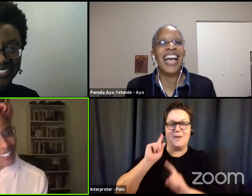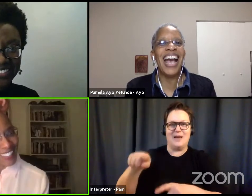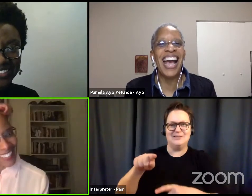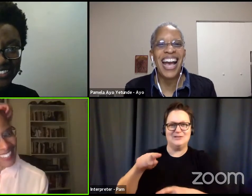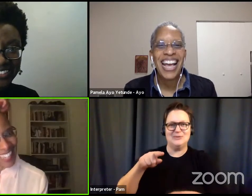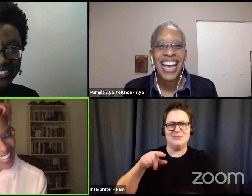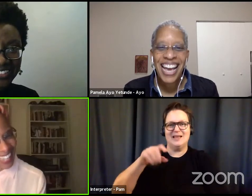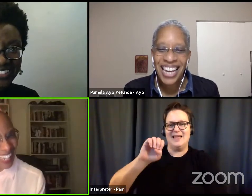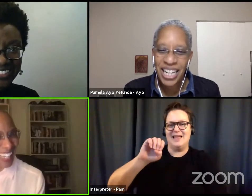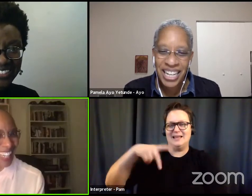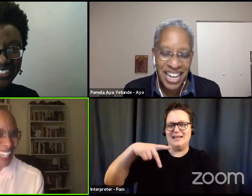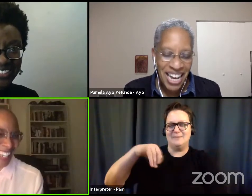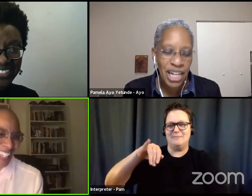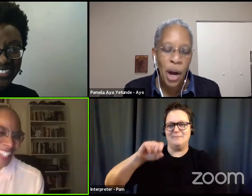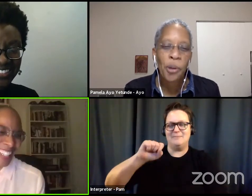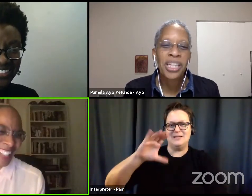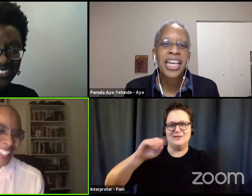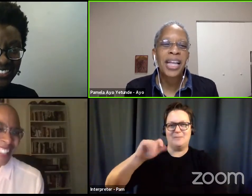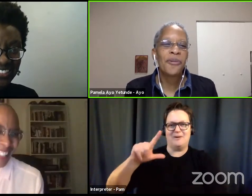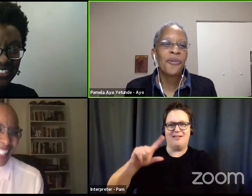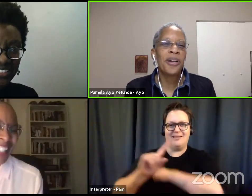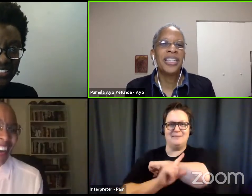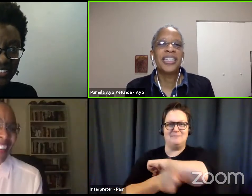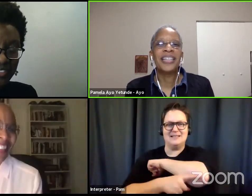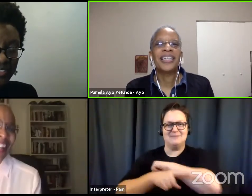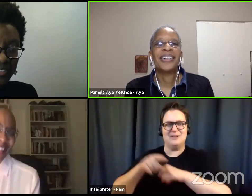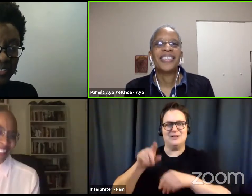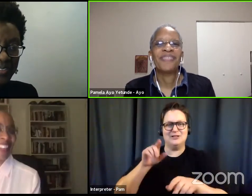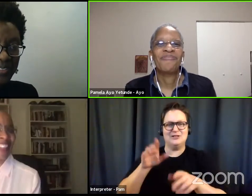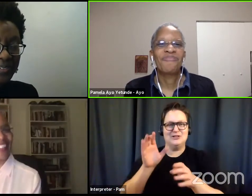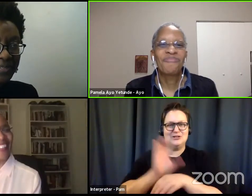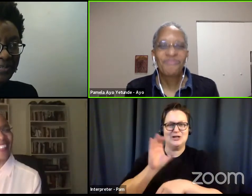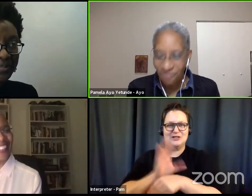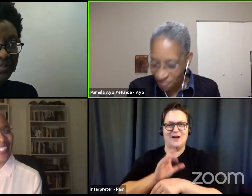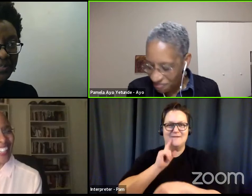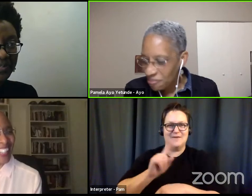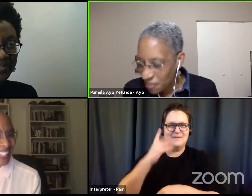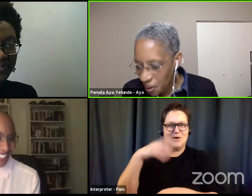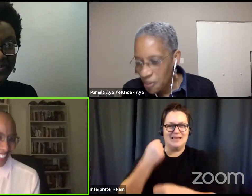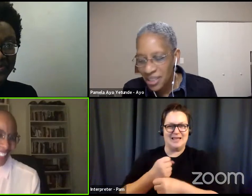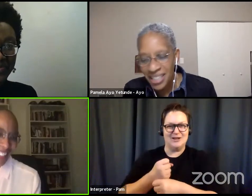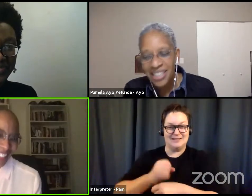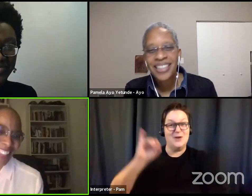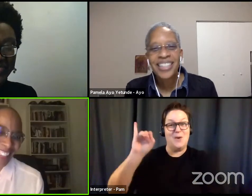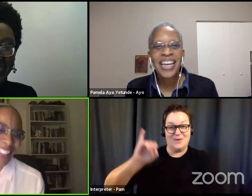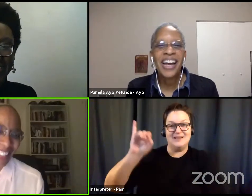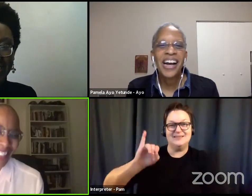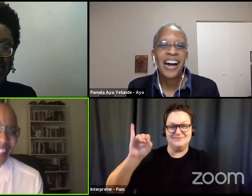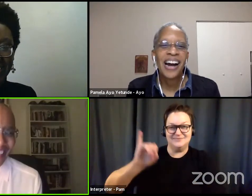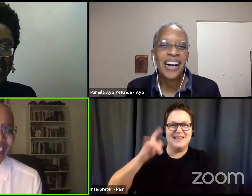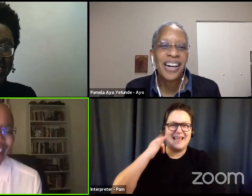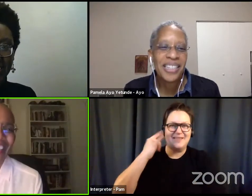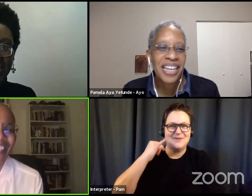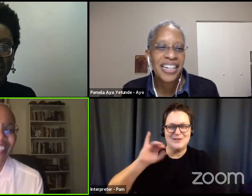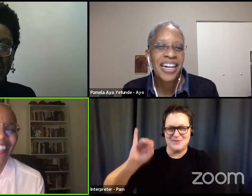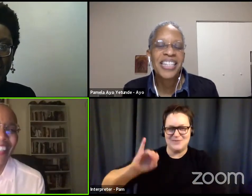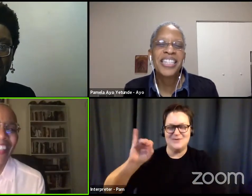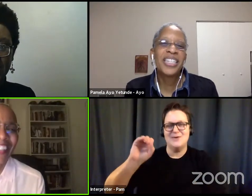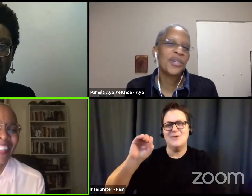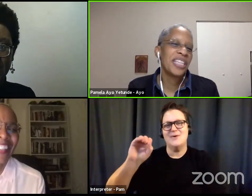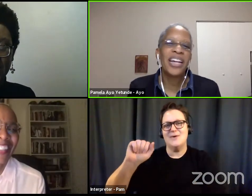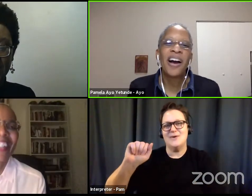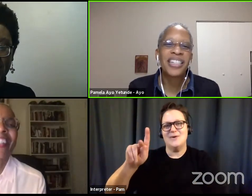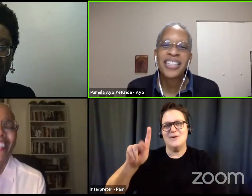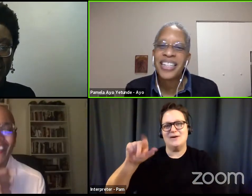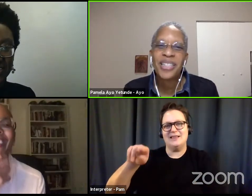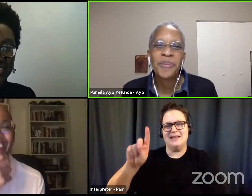my goodness. In Oakland, California. You know, I was last square in Oakland, yeah. Oakland, yeah. St.